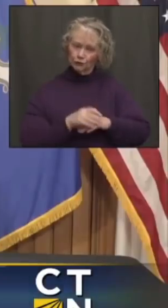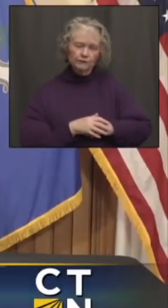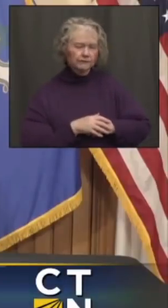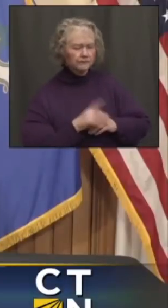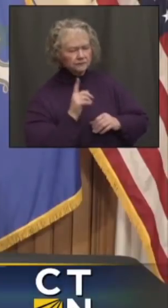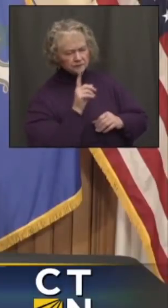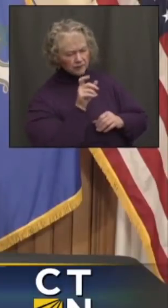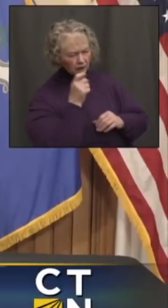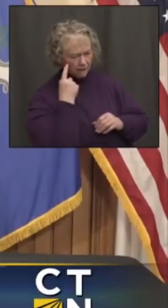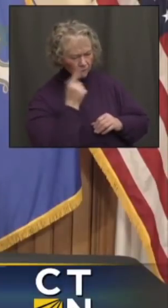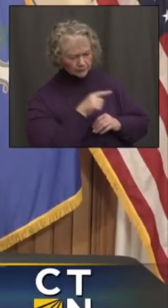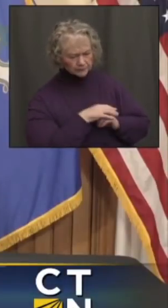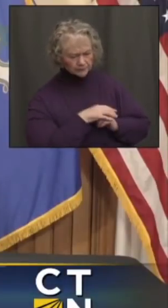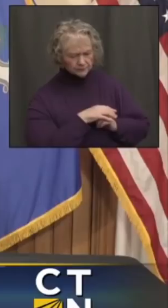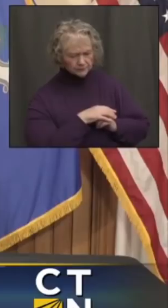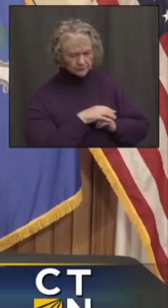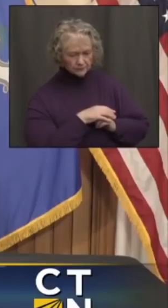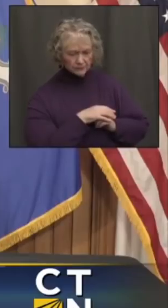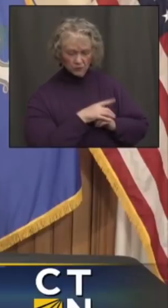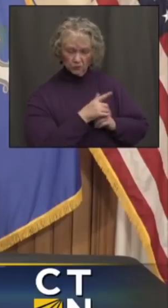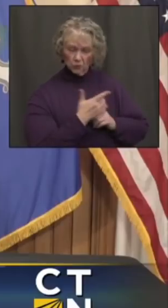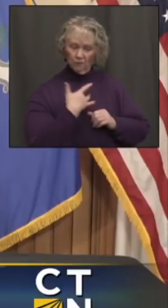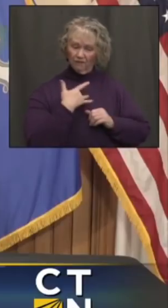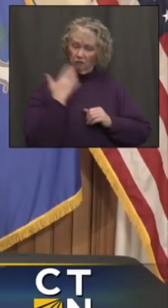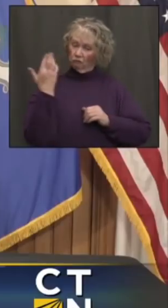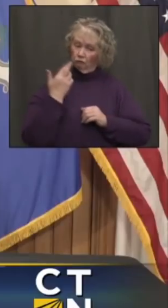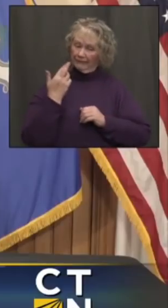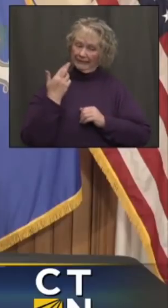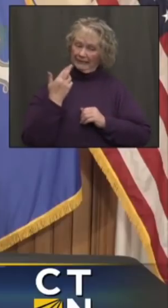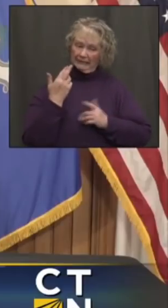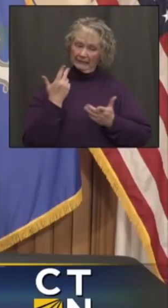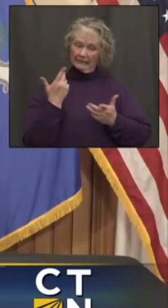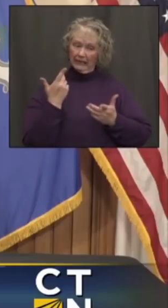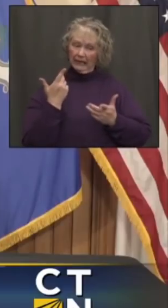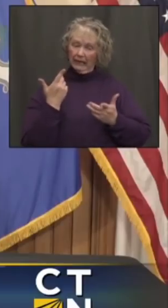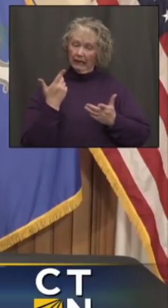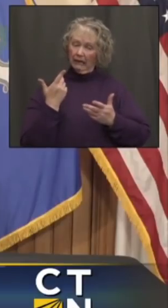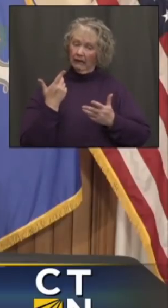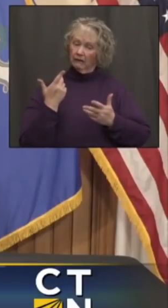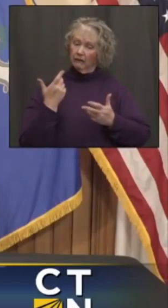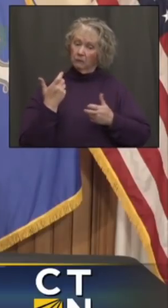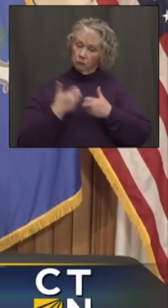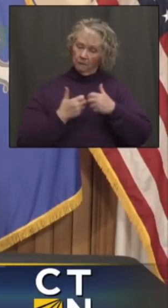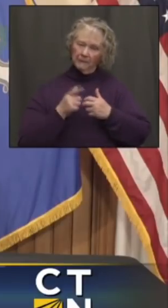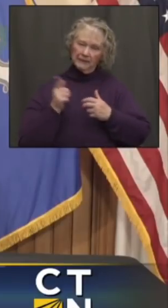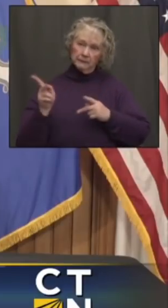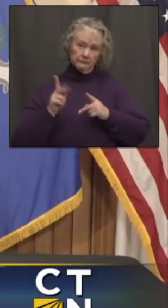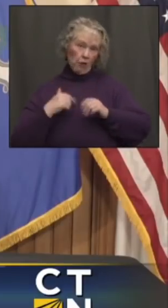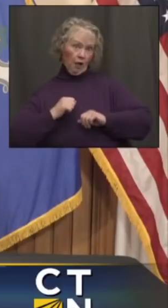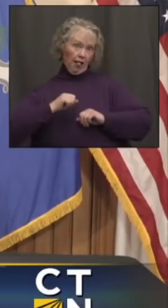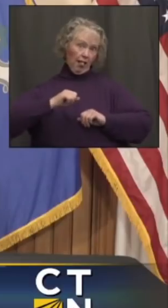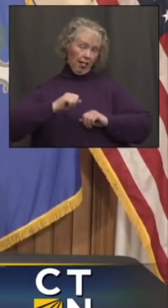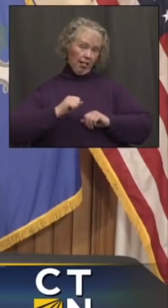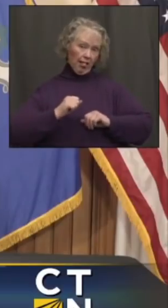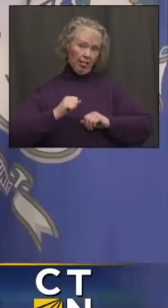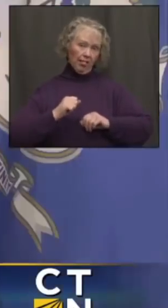vaccination anywhere in the state of Connecticut. He decided to get it at First Cathedral Church, a very prominent African-American church in the state of